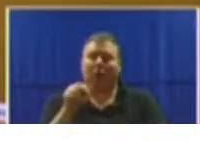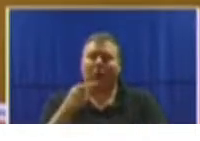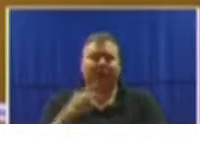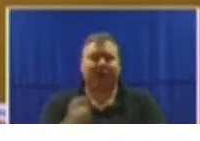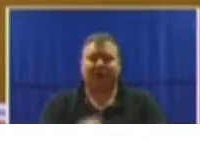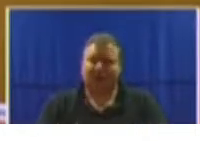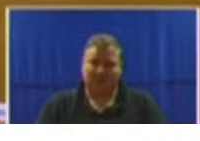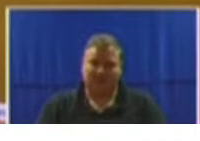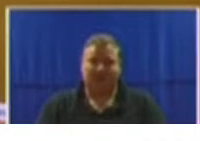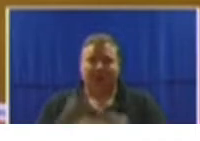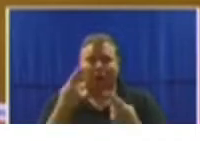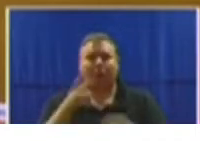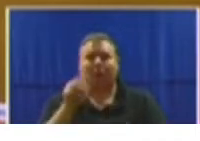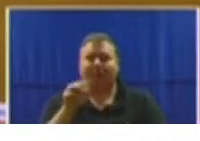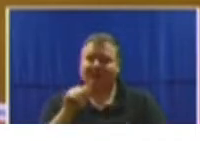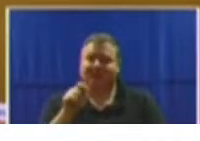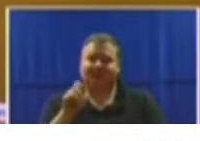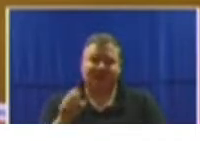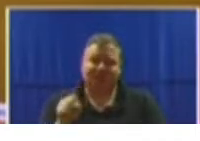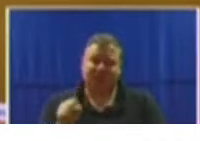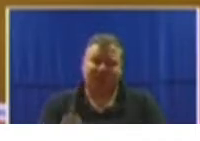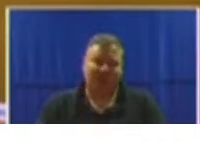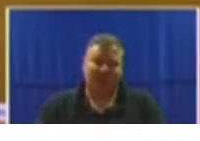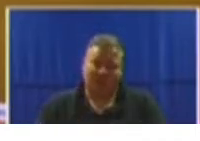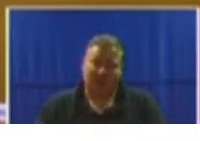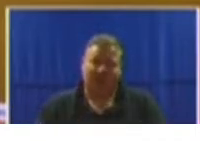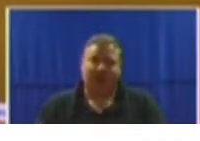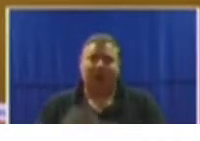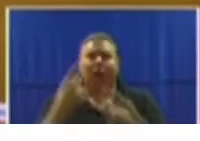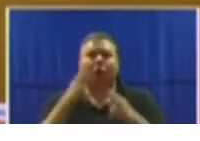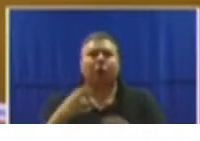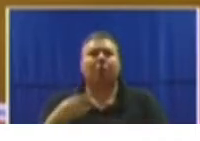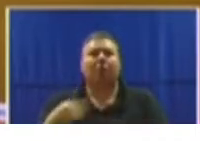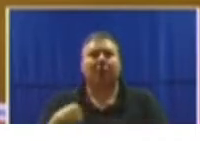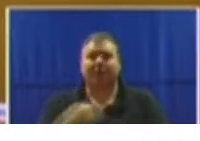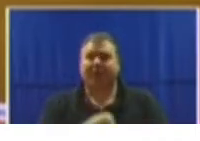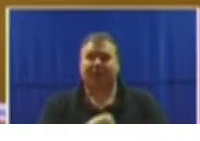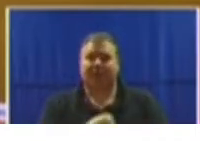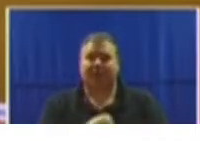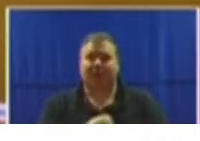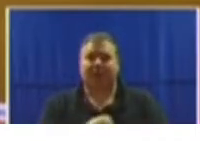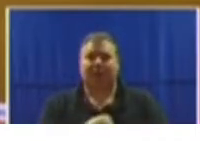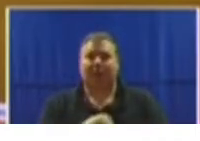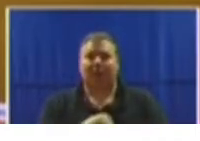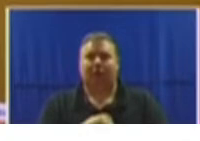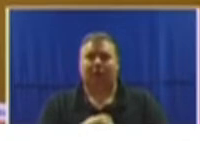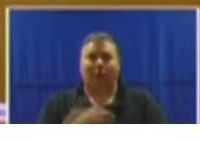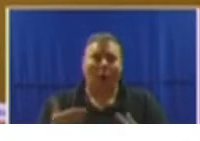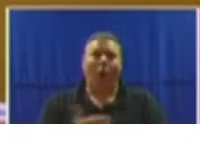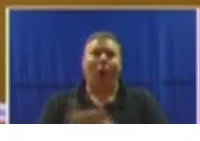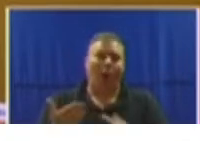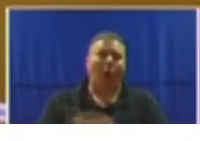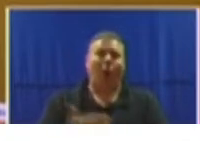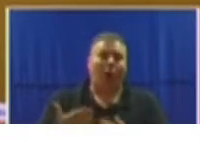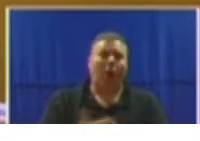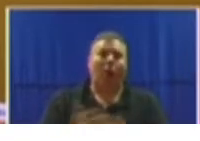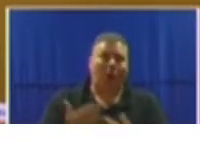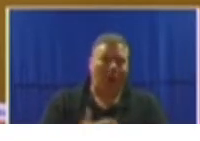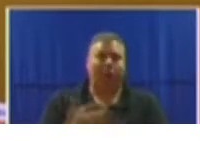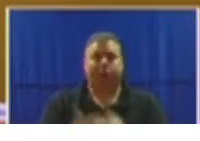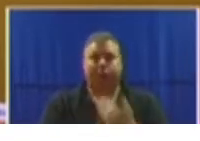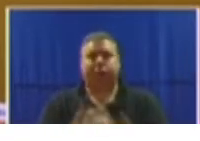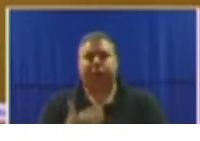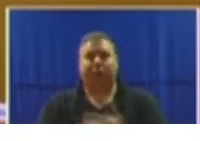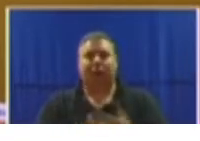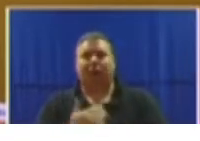Honorable Mantashe. Honorable members, I'm not going to have this right at the beginning of a motion, right